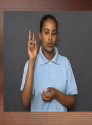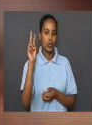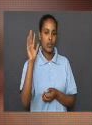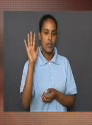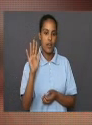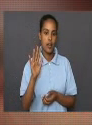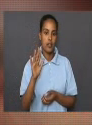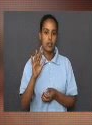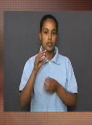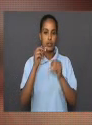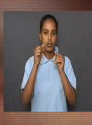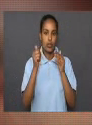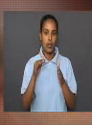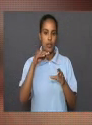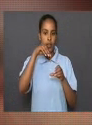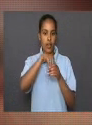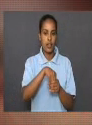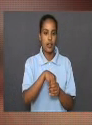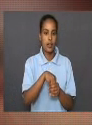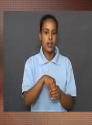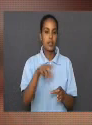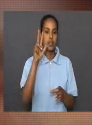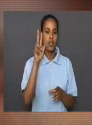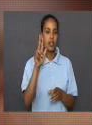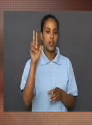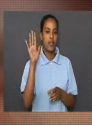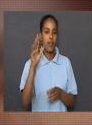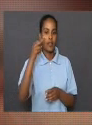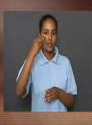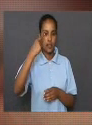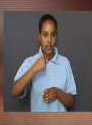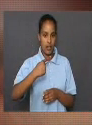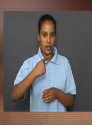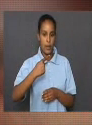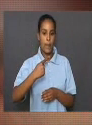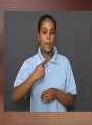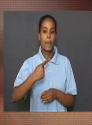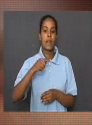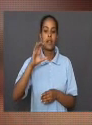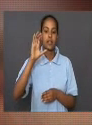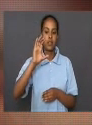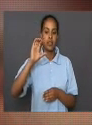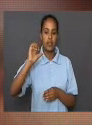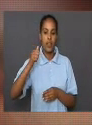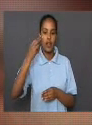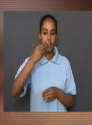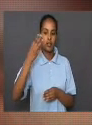125, dissolved in 35 grams of camphor.